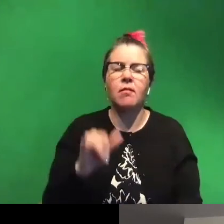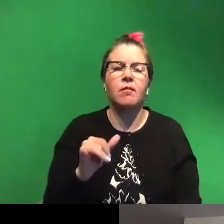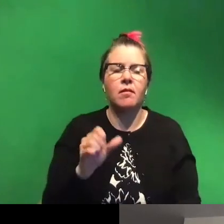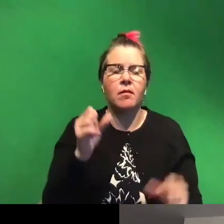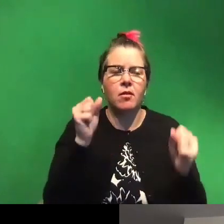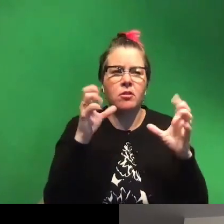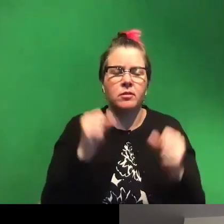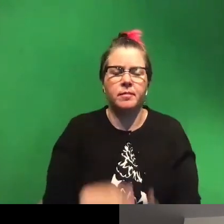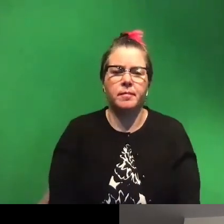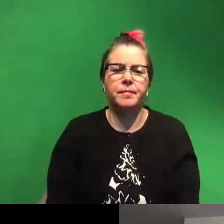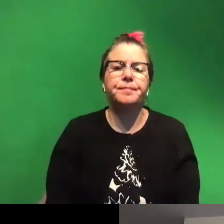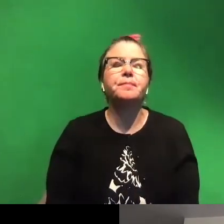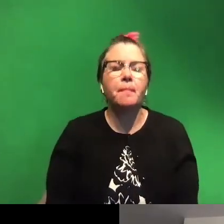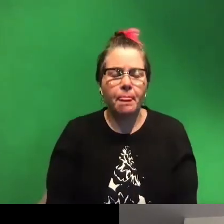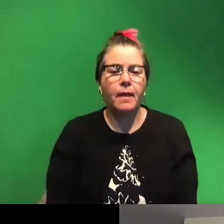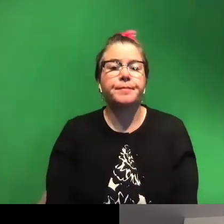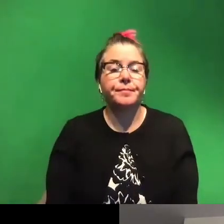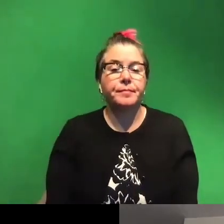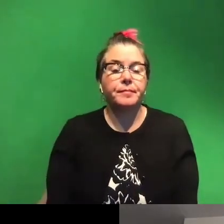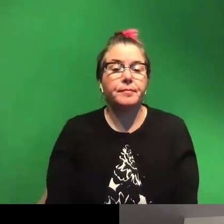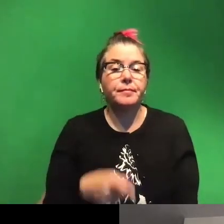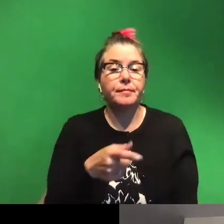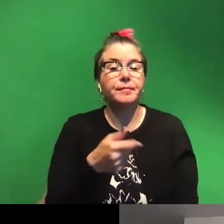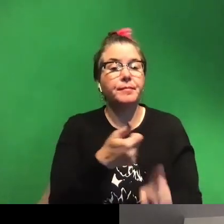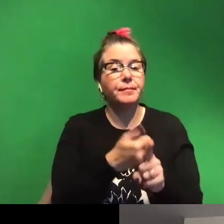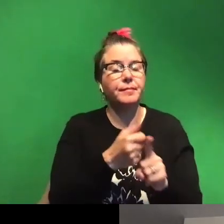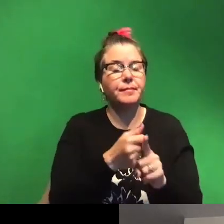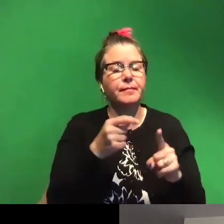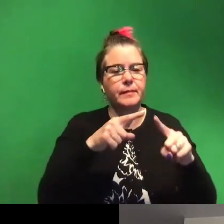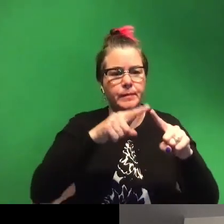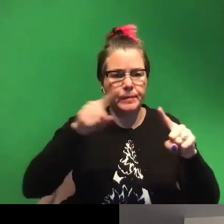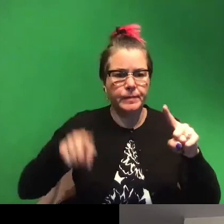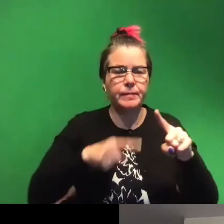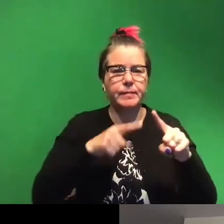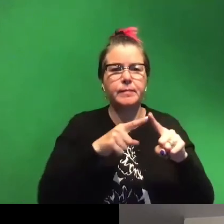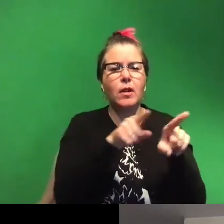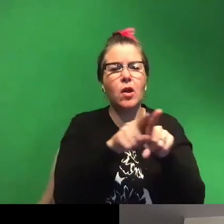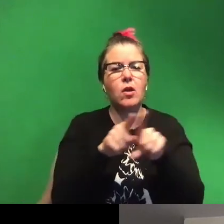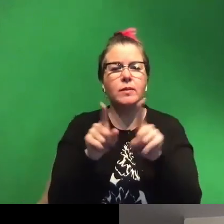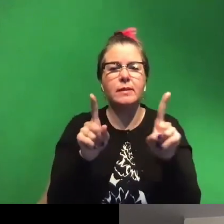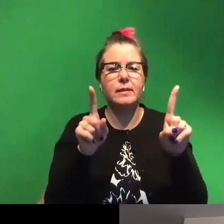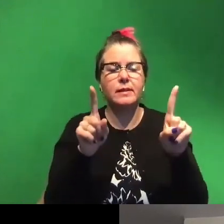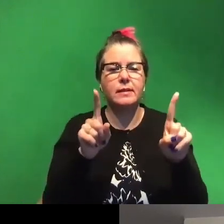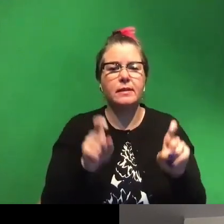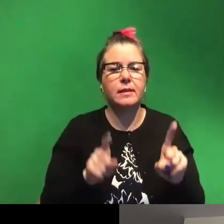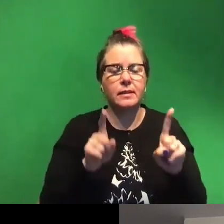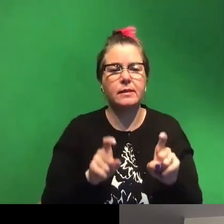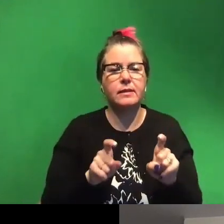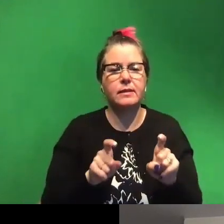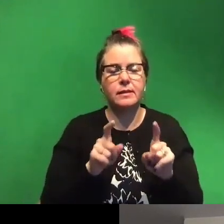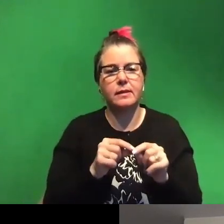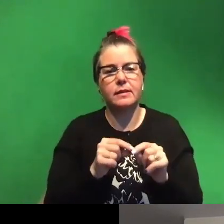then because it's a ring, you can also test the